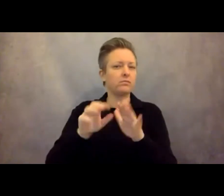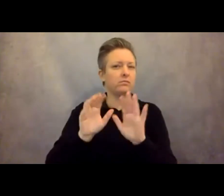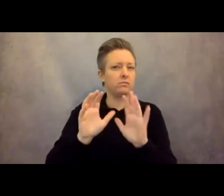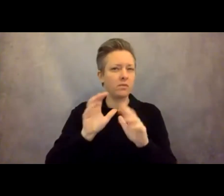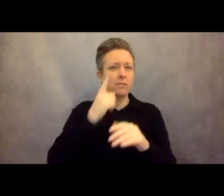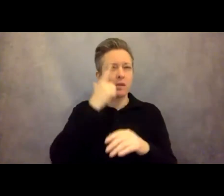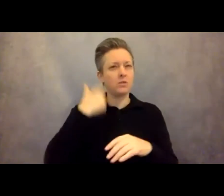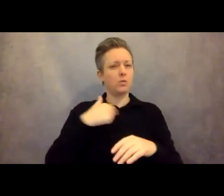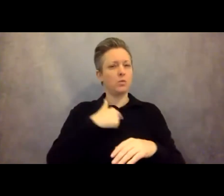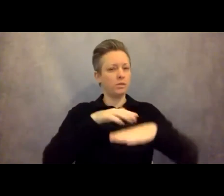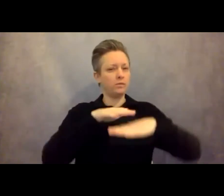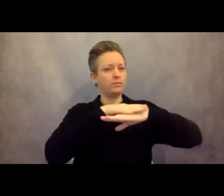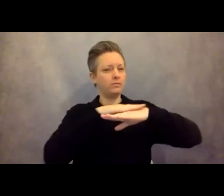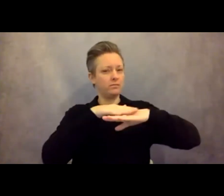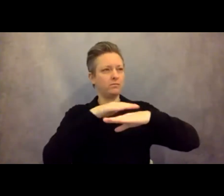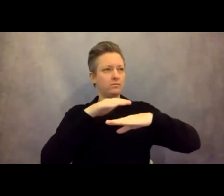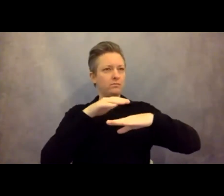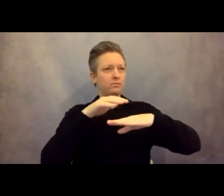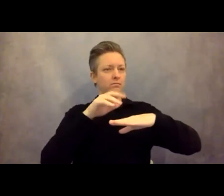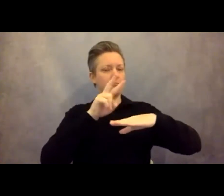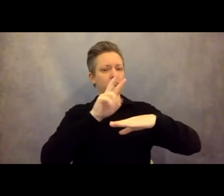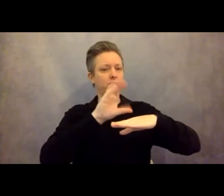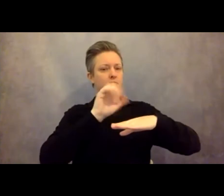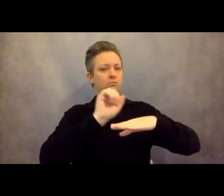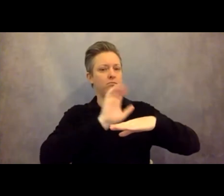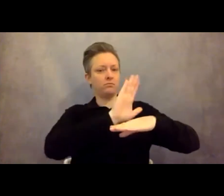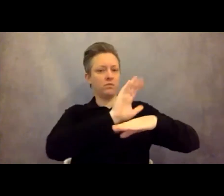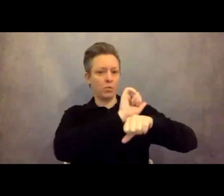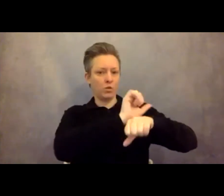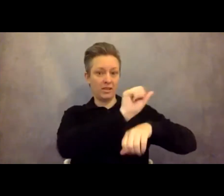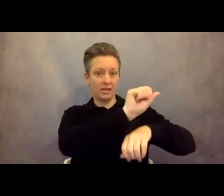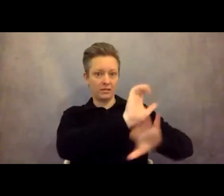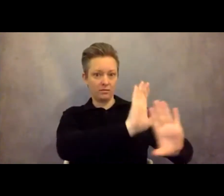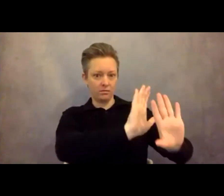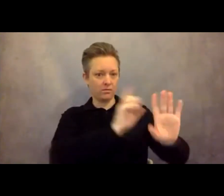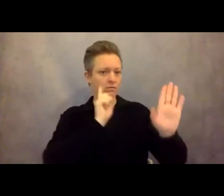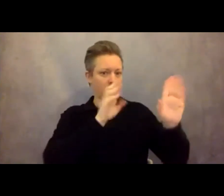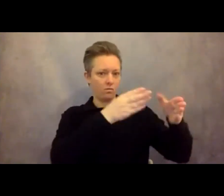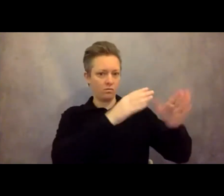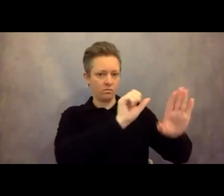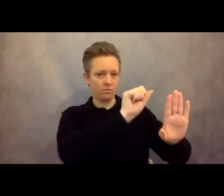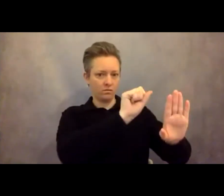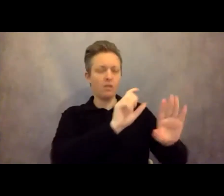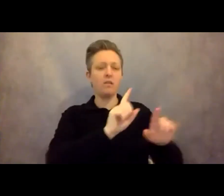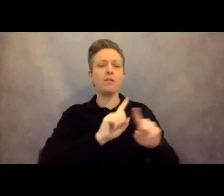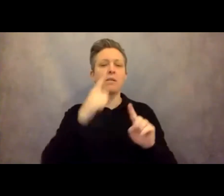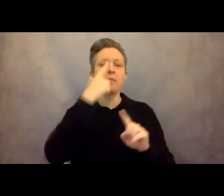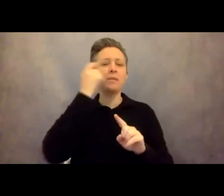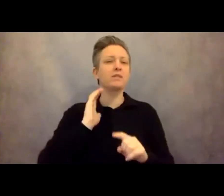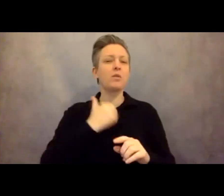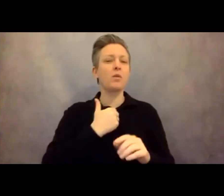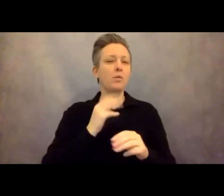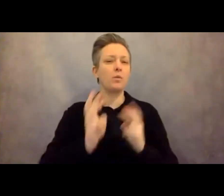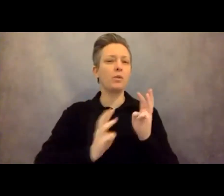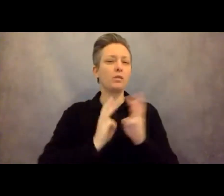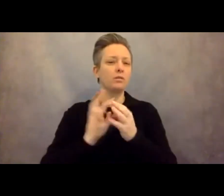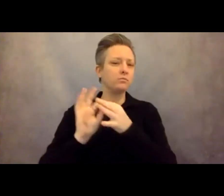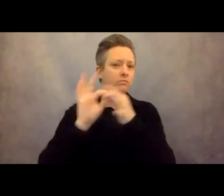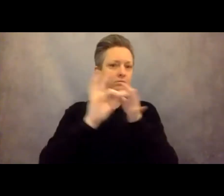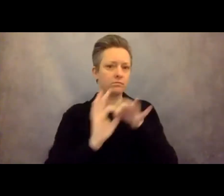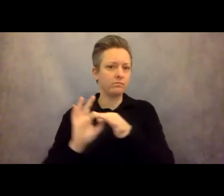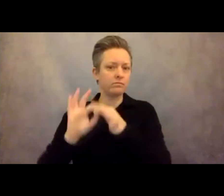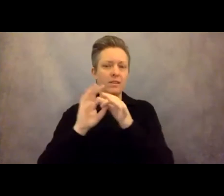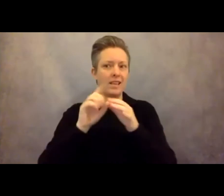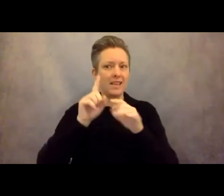of the way that the world functions, we can't ignore all the other forms of violence that our community are